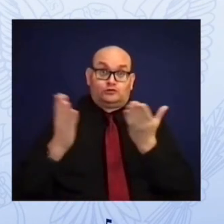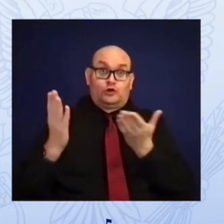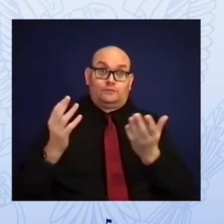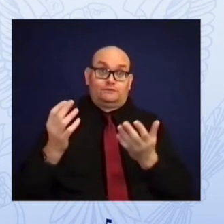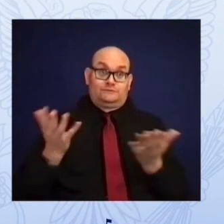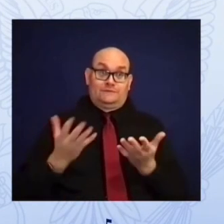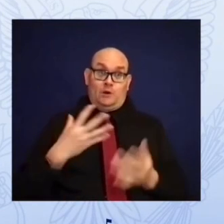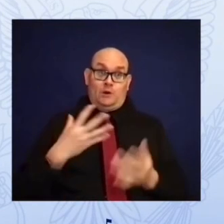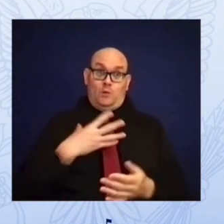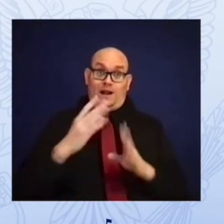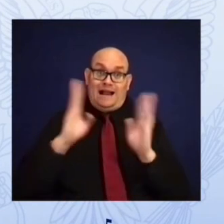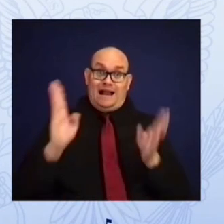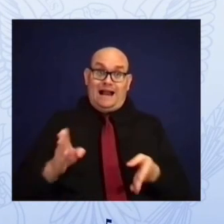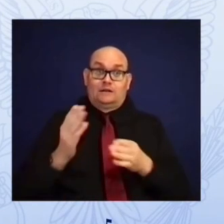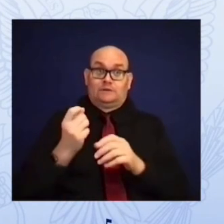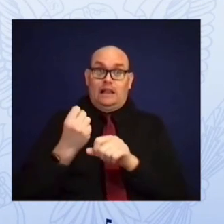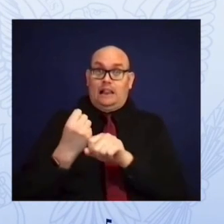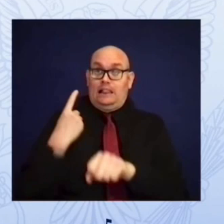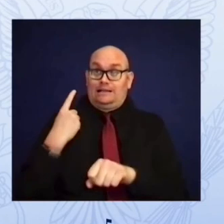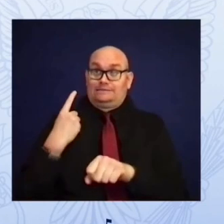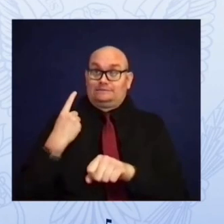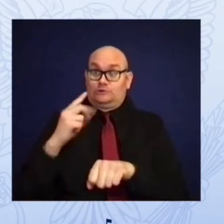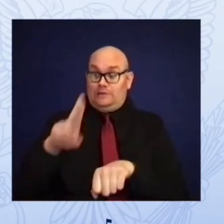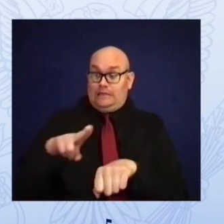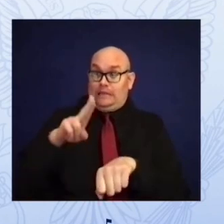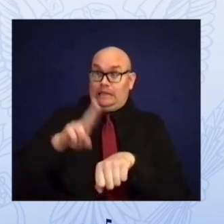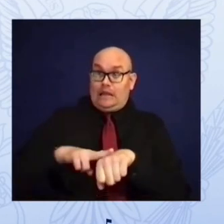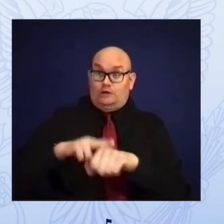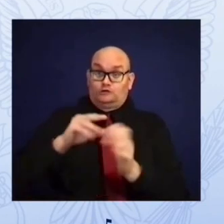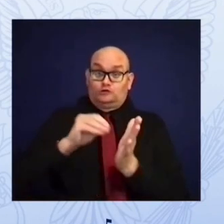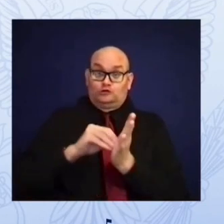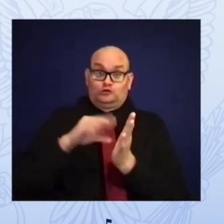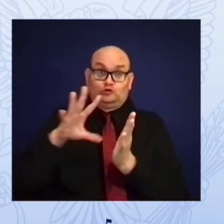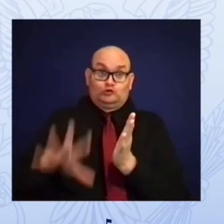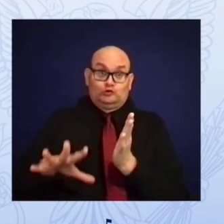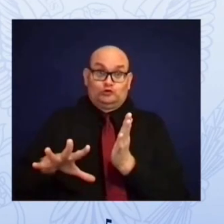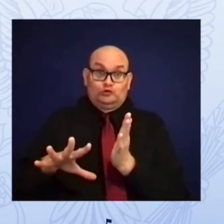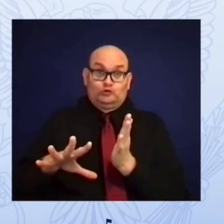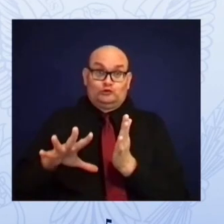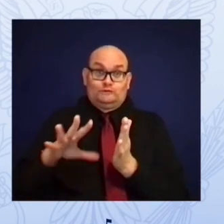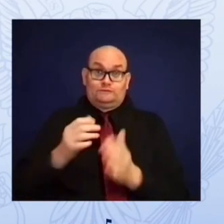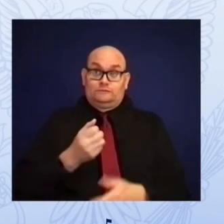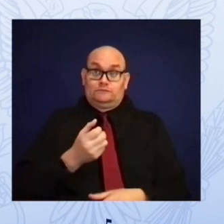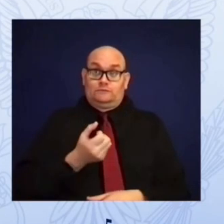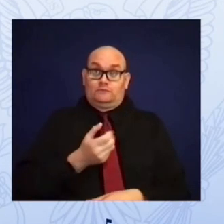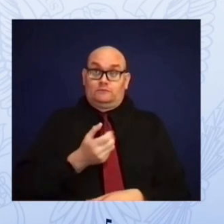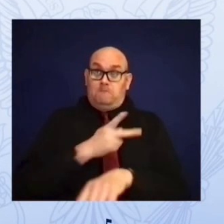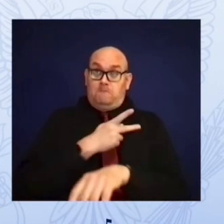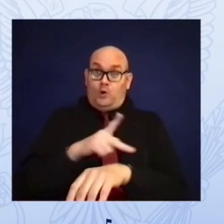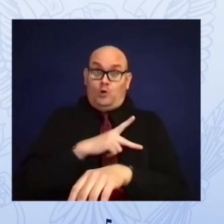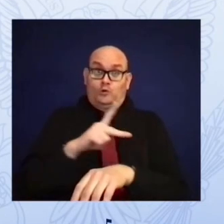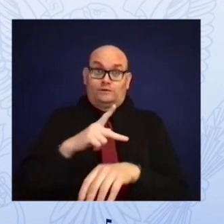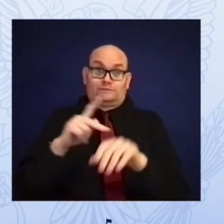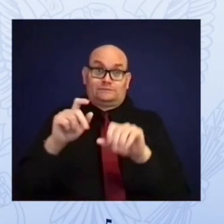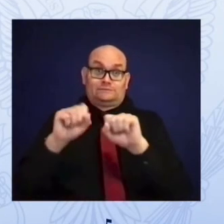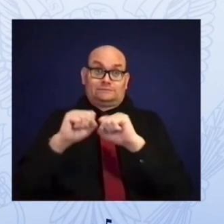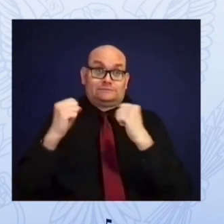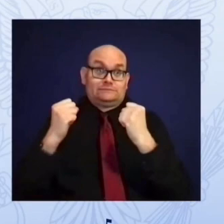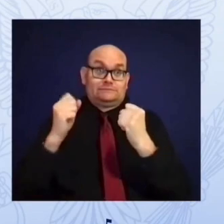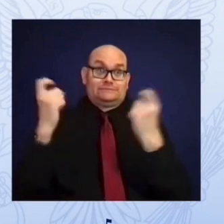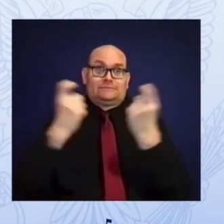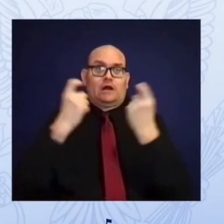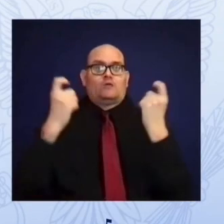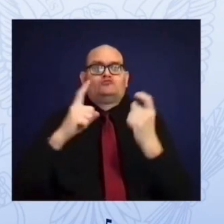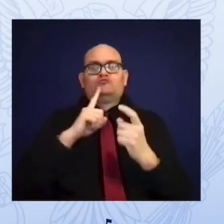hosted by the First Lady, Dr. Biden, our host once again, for which we are deeply grateful. Ada Limón, our wonderful poet